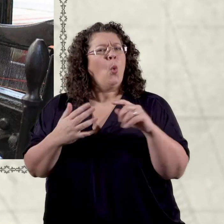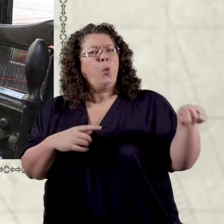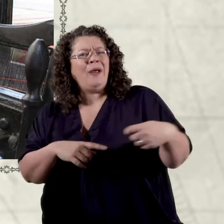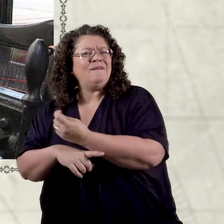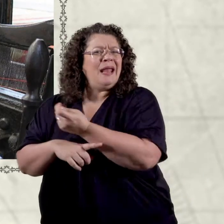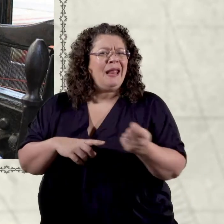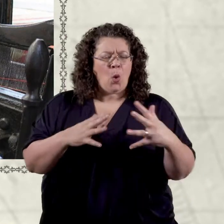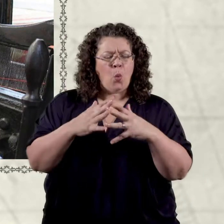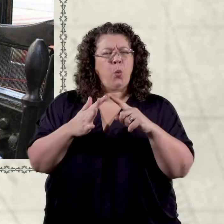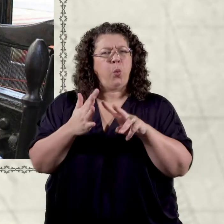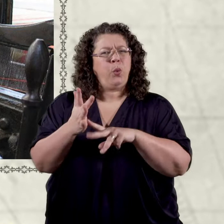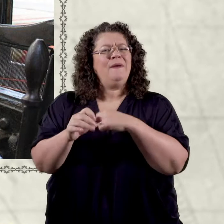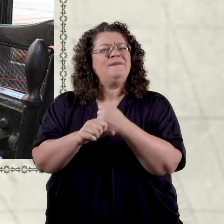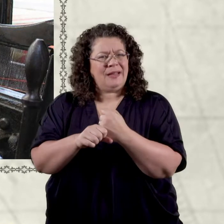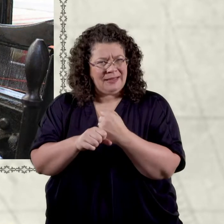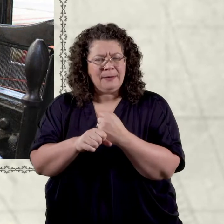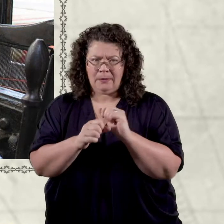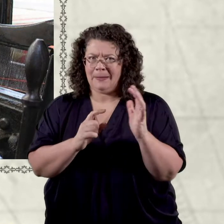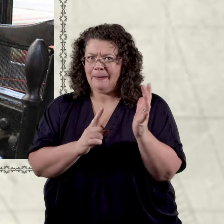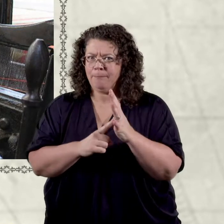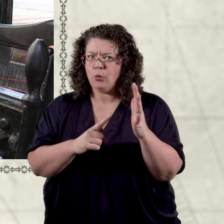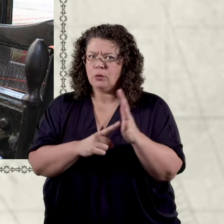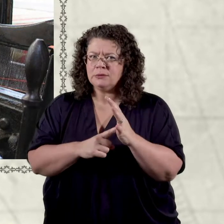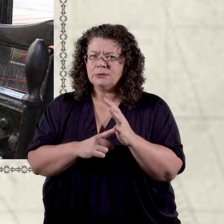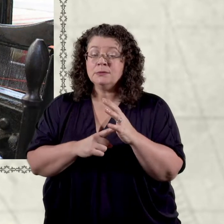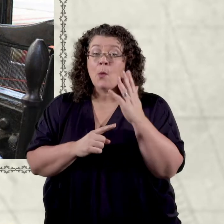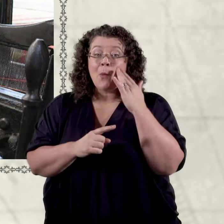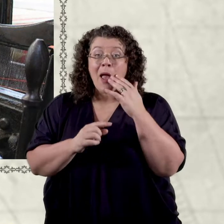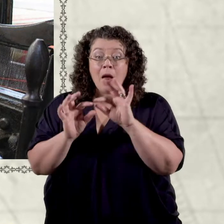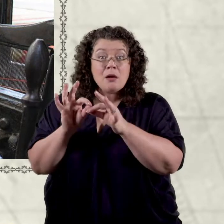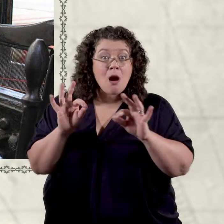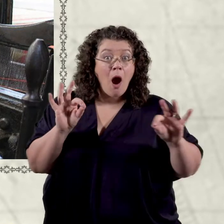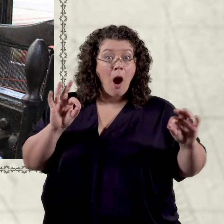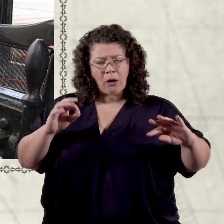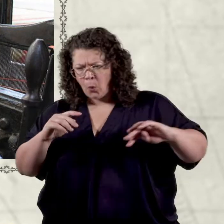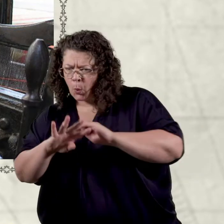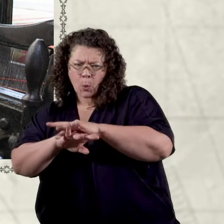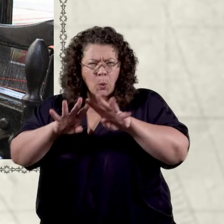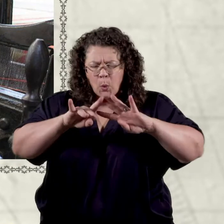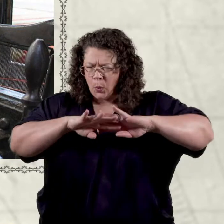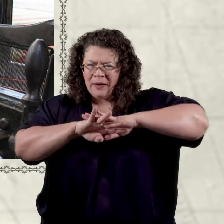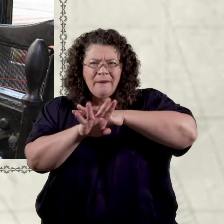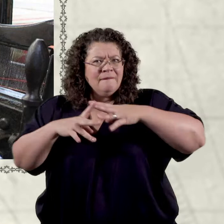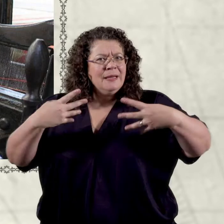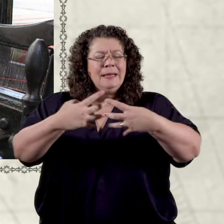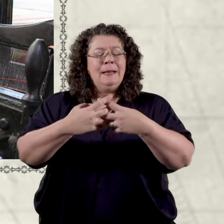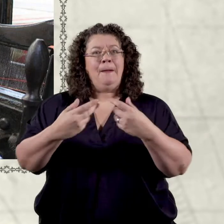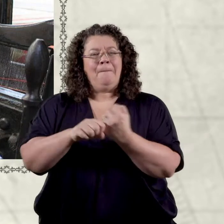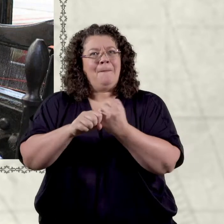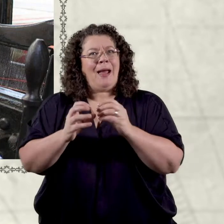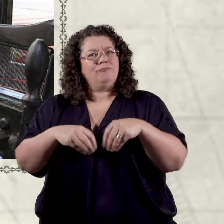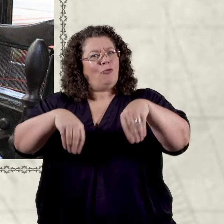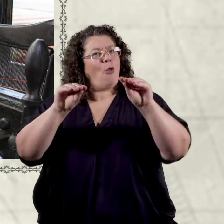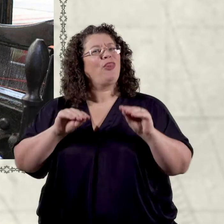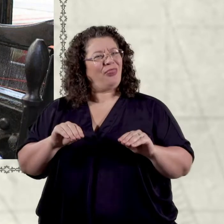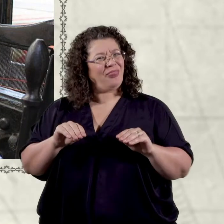weaving. A very important step when the yarn weaves together like this to make brethin